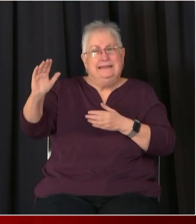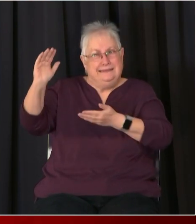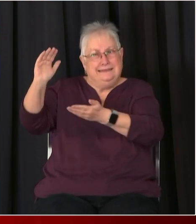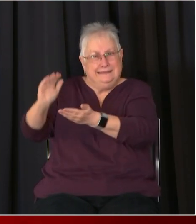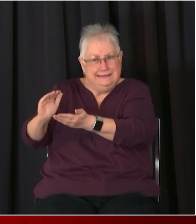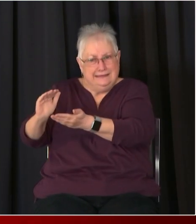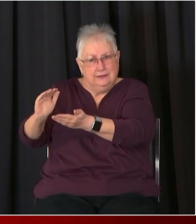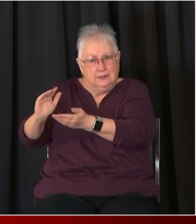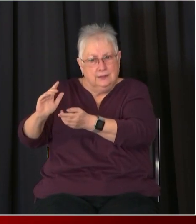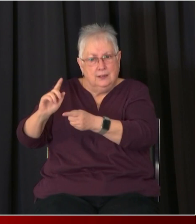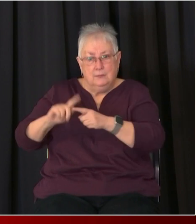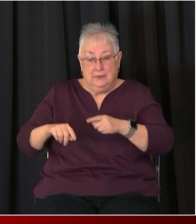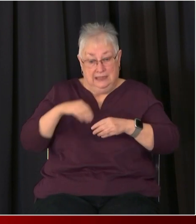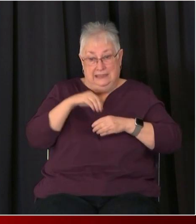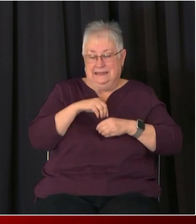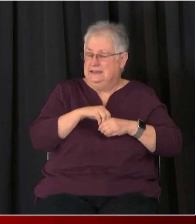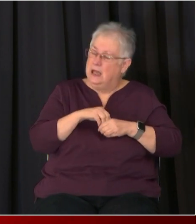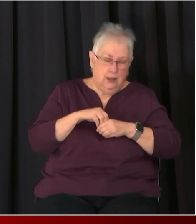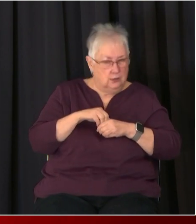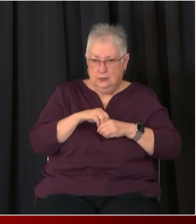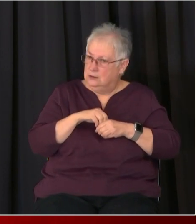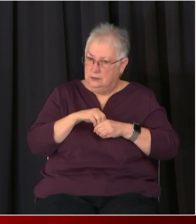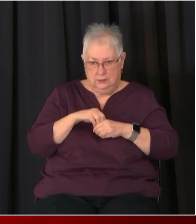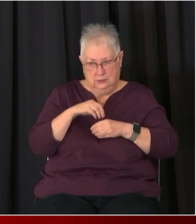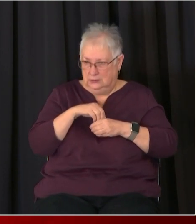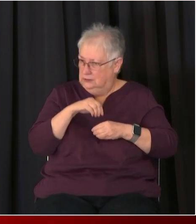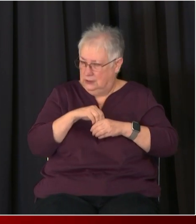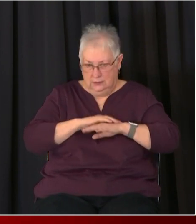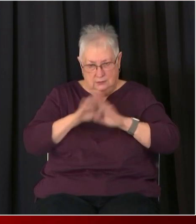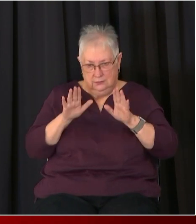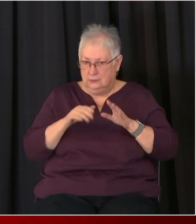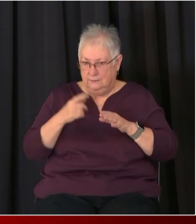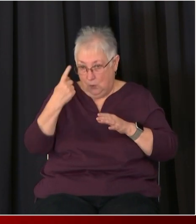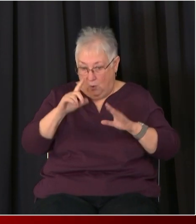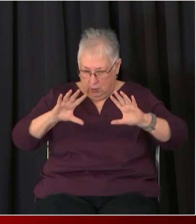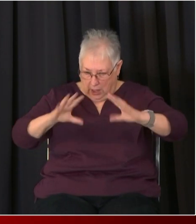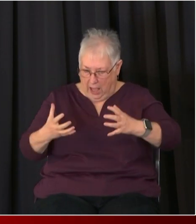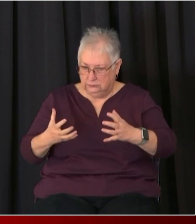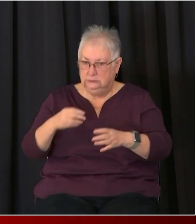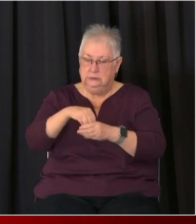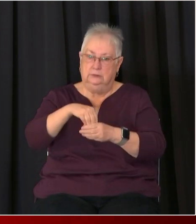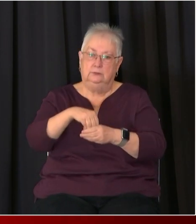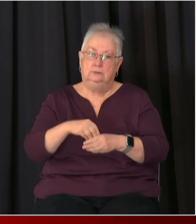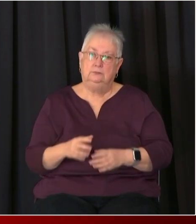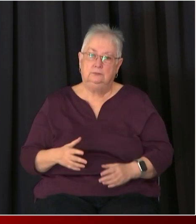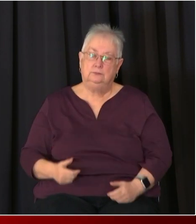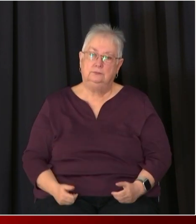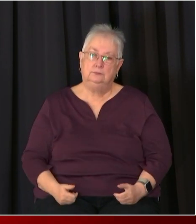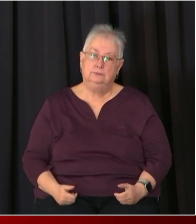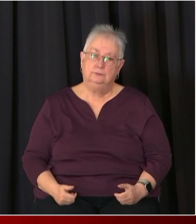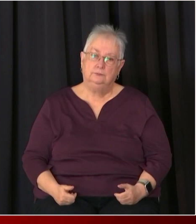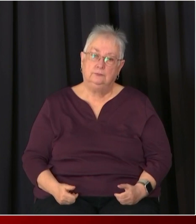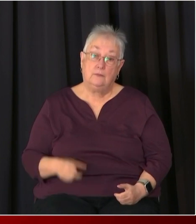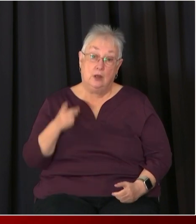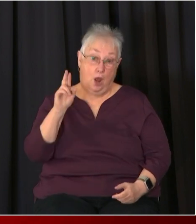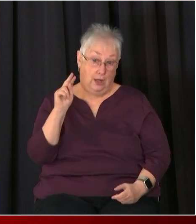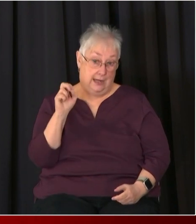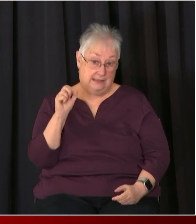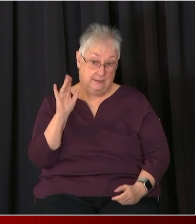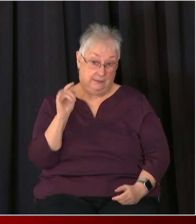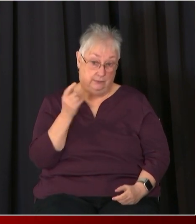Sure. So we, as we were looking at a couple of things, so we look at data that we have,